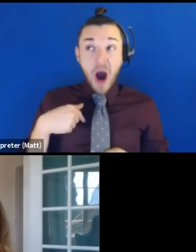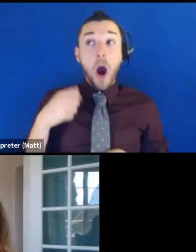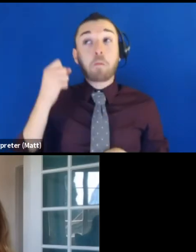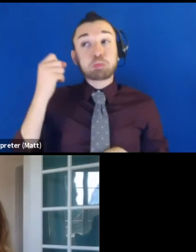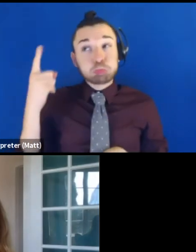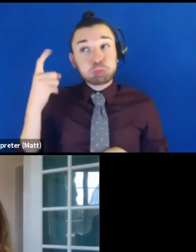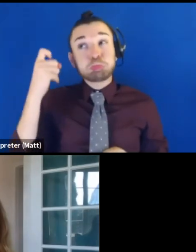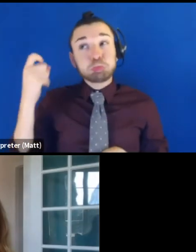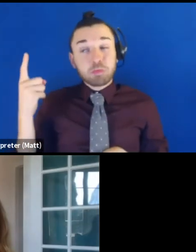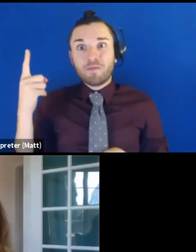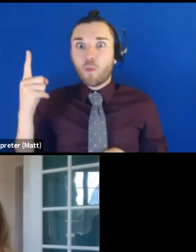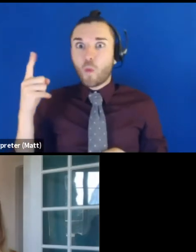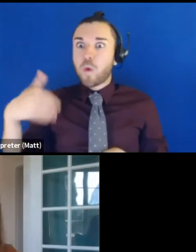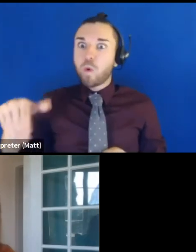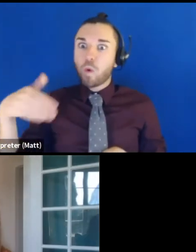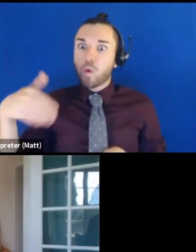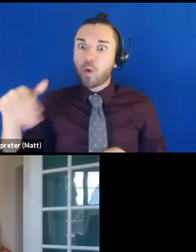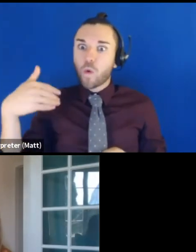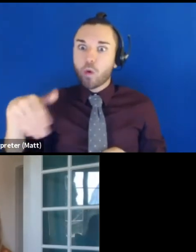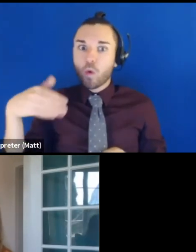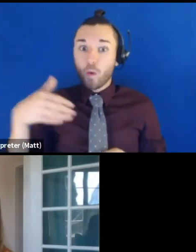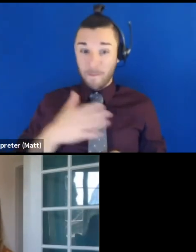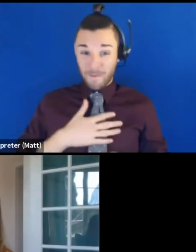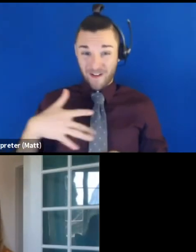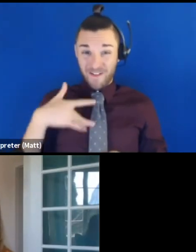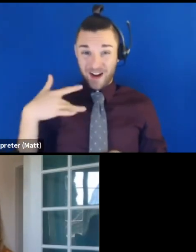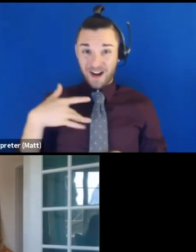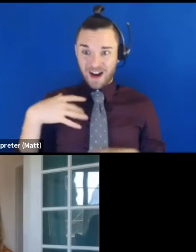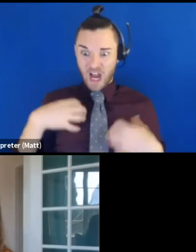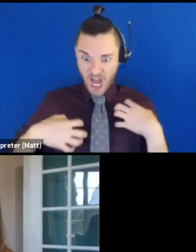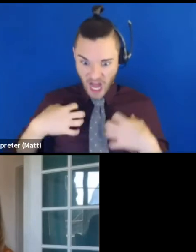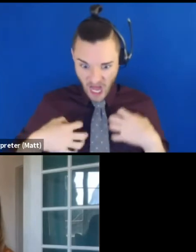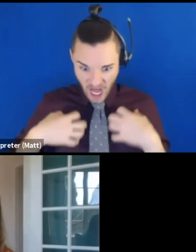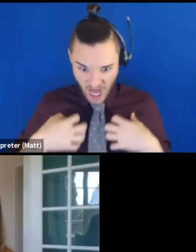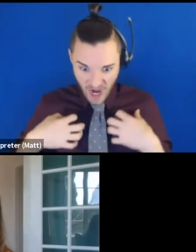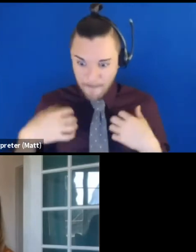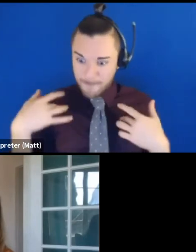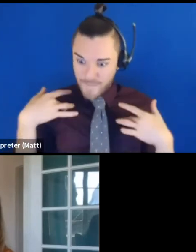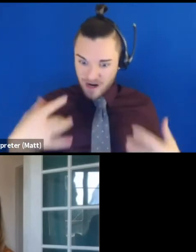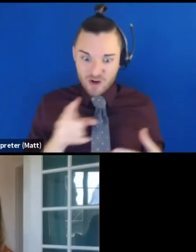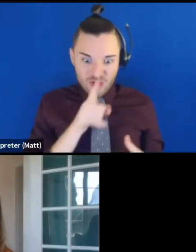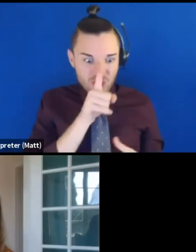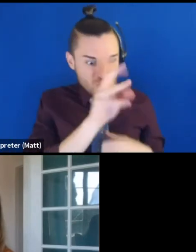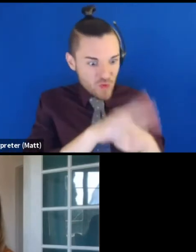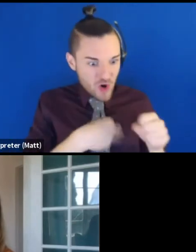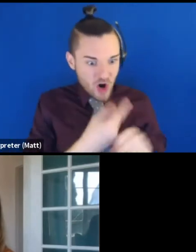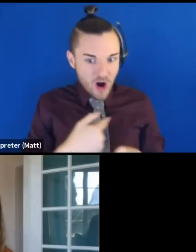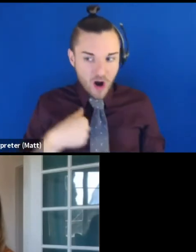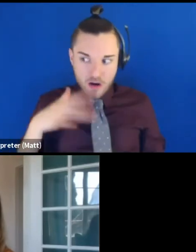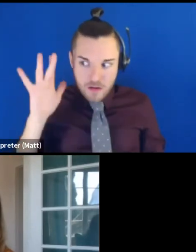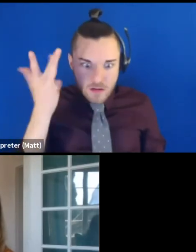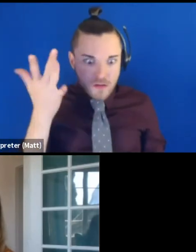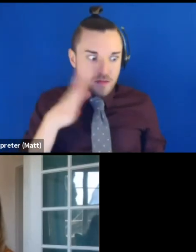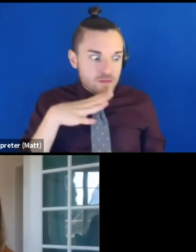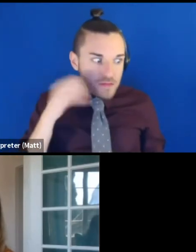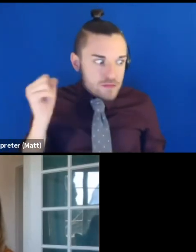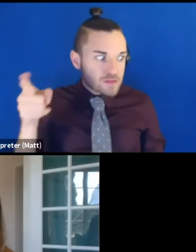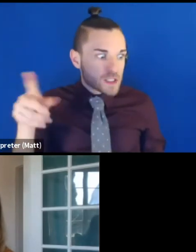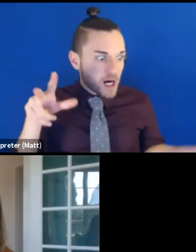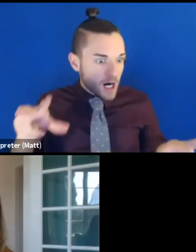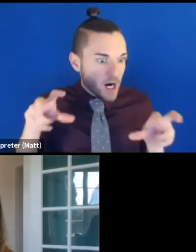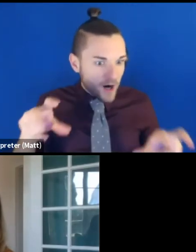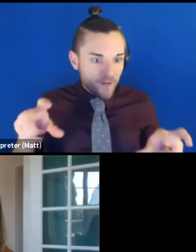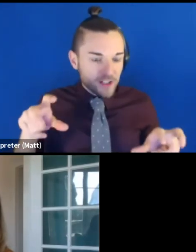miracle of a show that can take a character where you should find them awful and selfish, and then almost against your